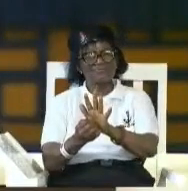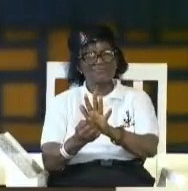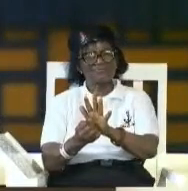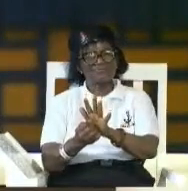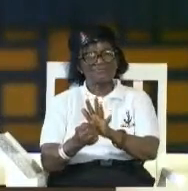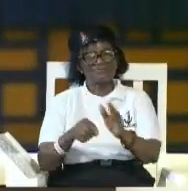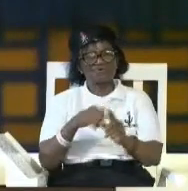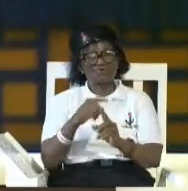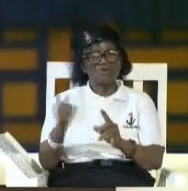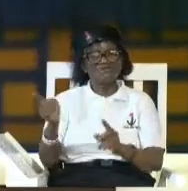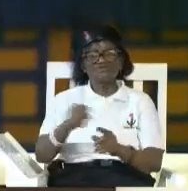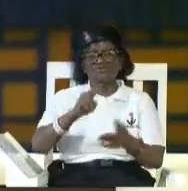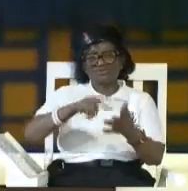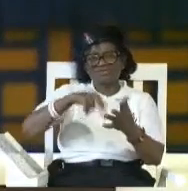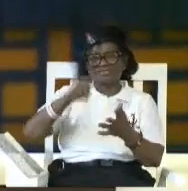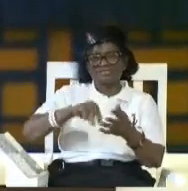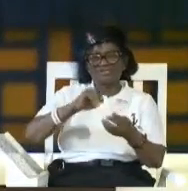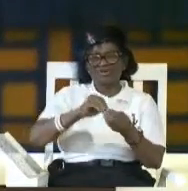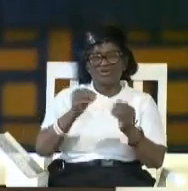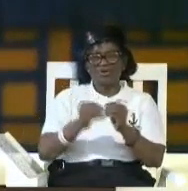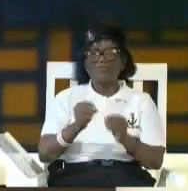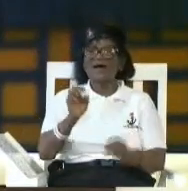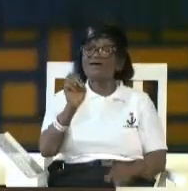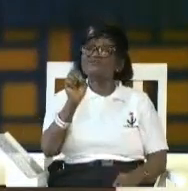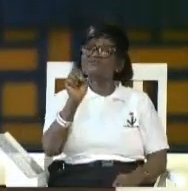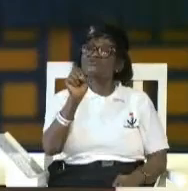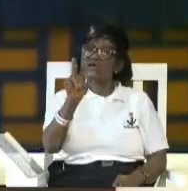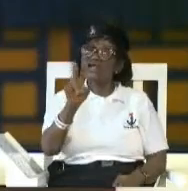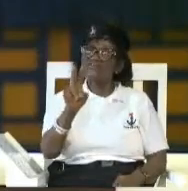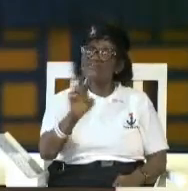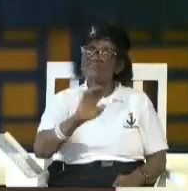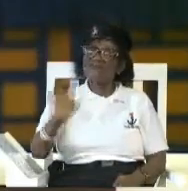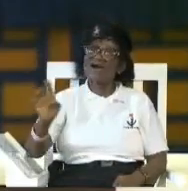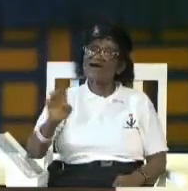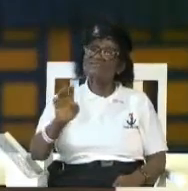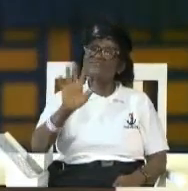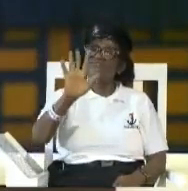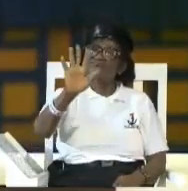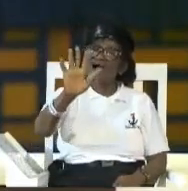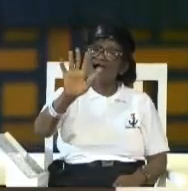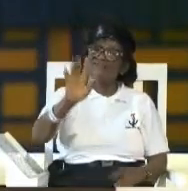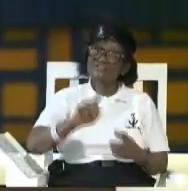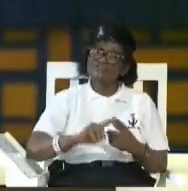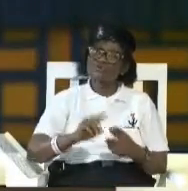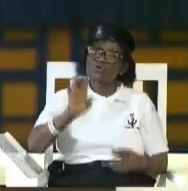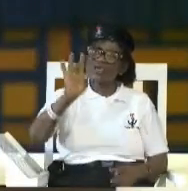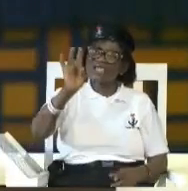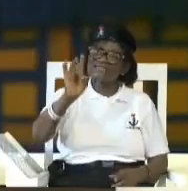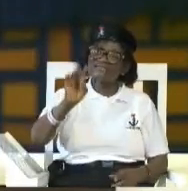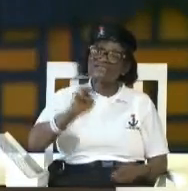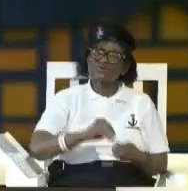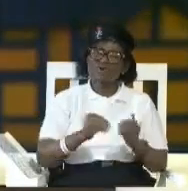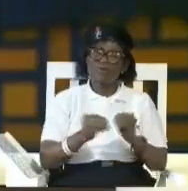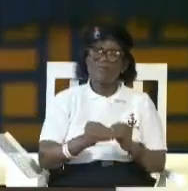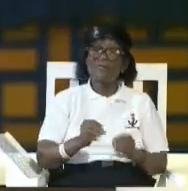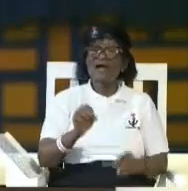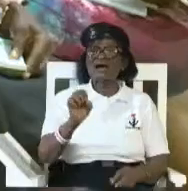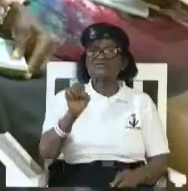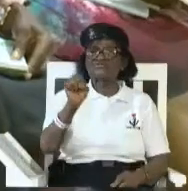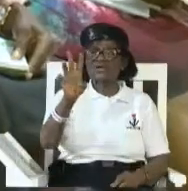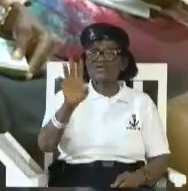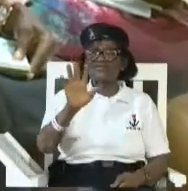when you read Numbers 12, verse 5 to 8, Numbers 12, 5 to